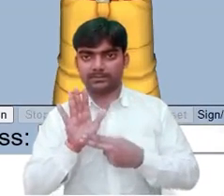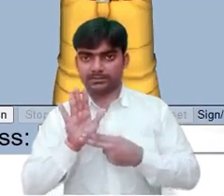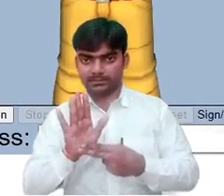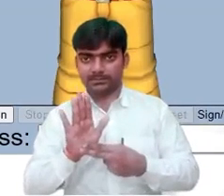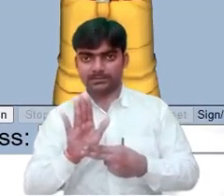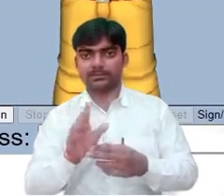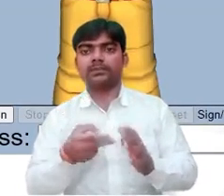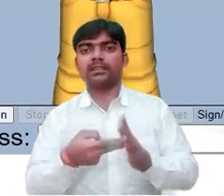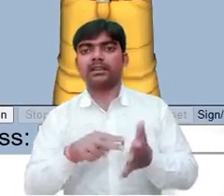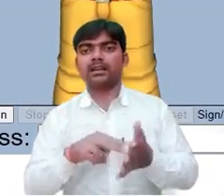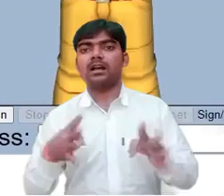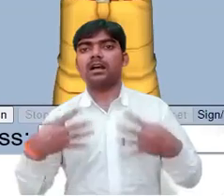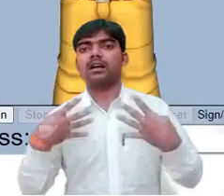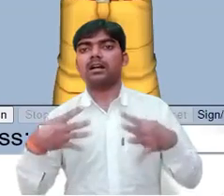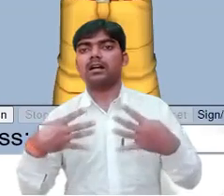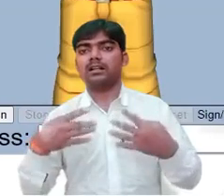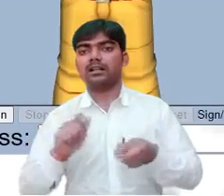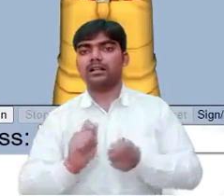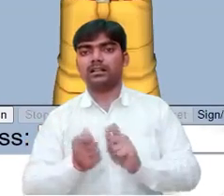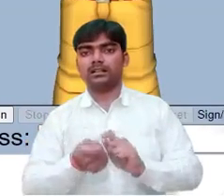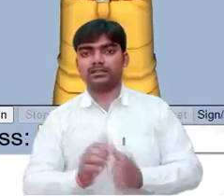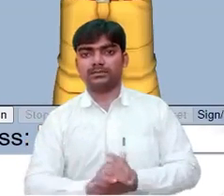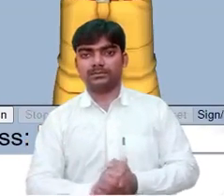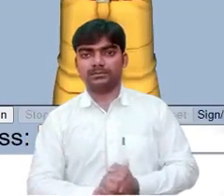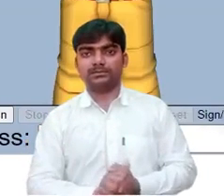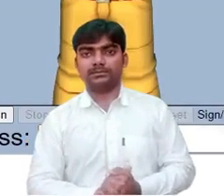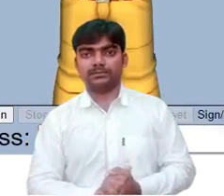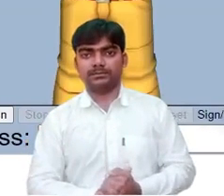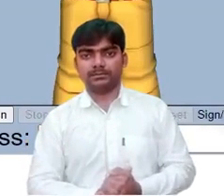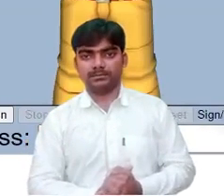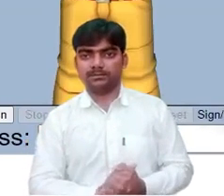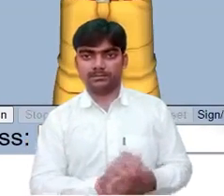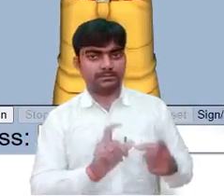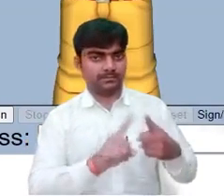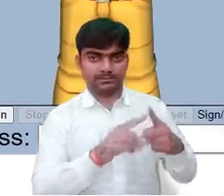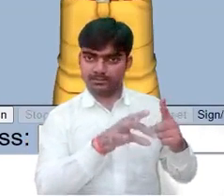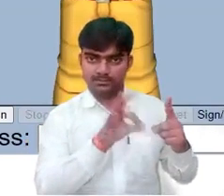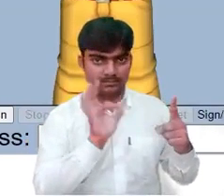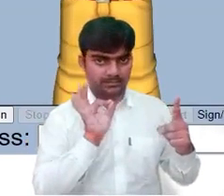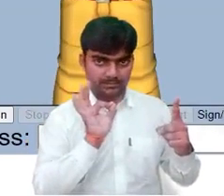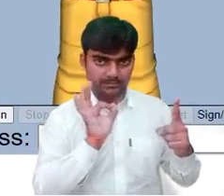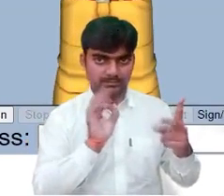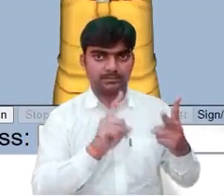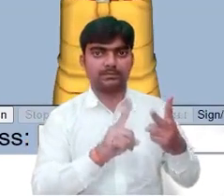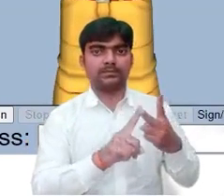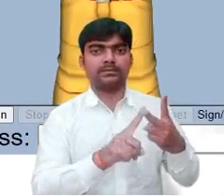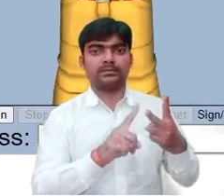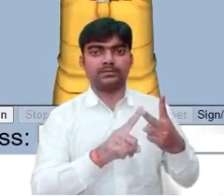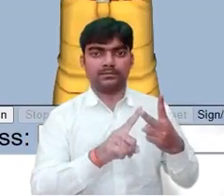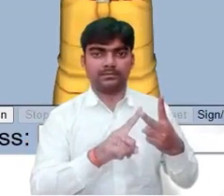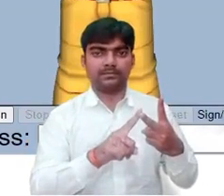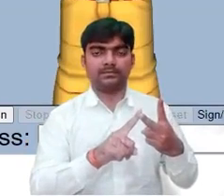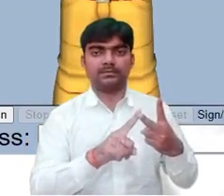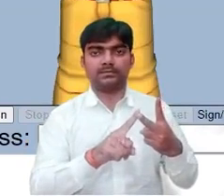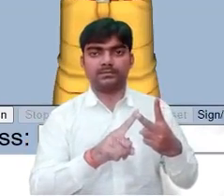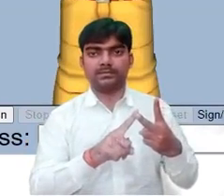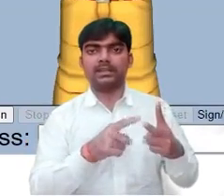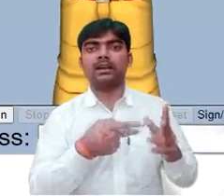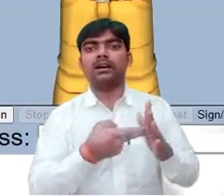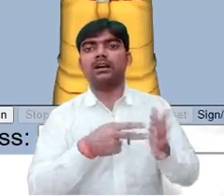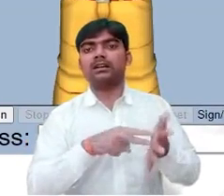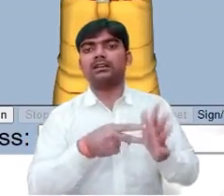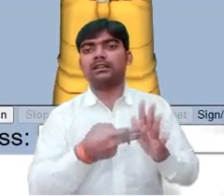and announcement. This is the gate change announcement for passengers traveling on flight number